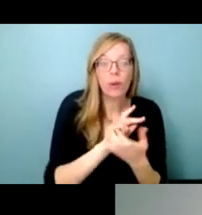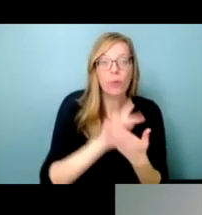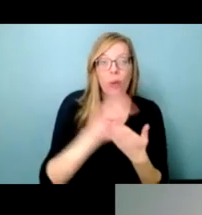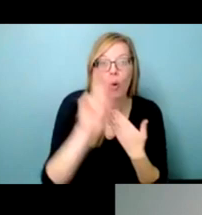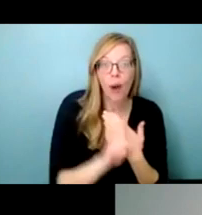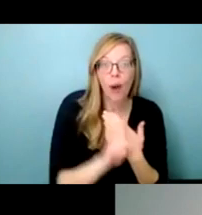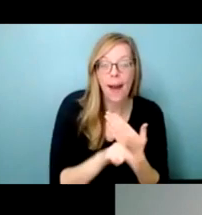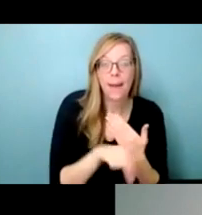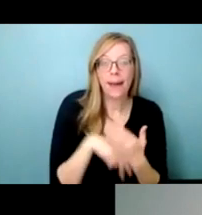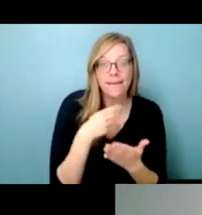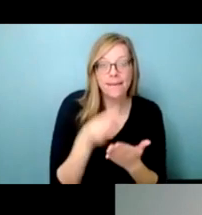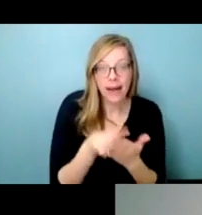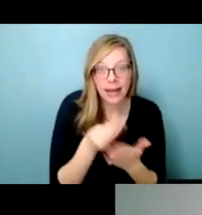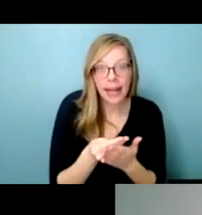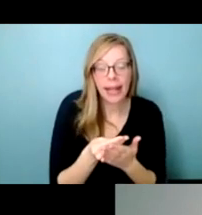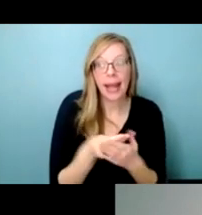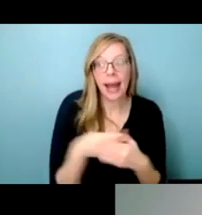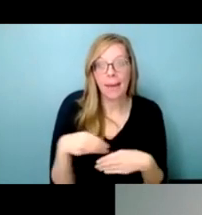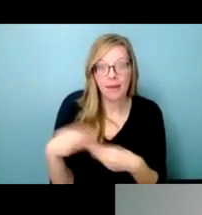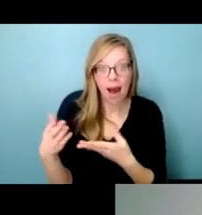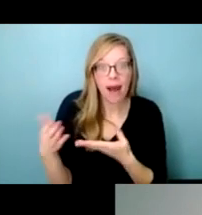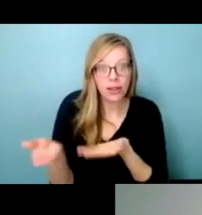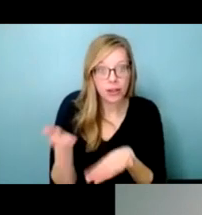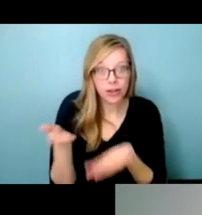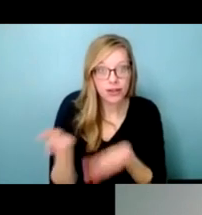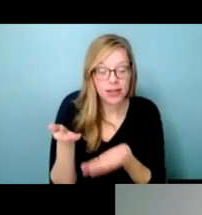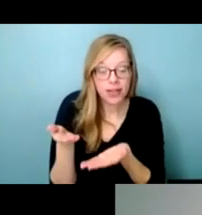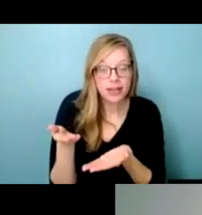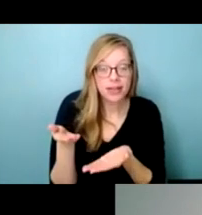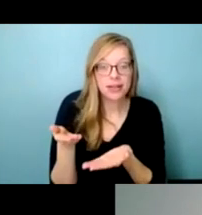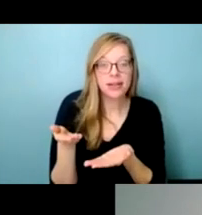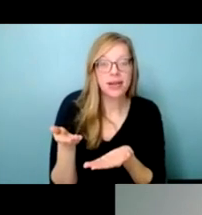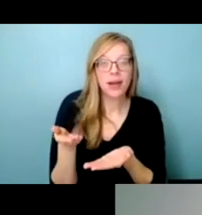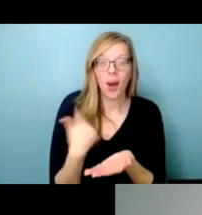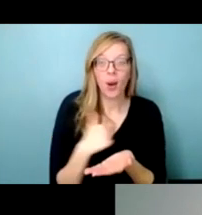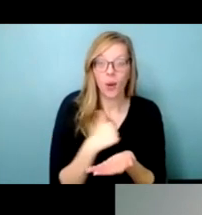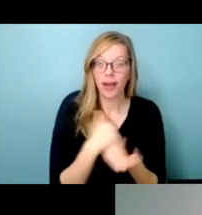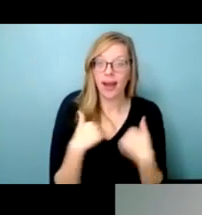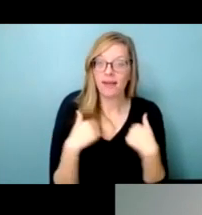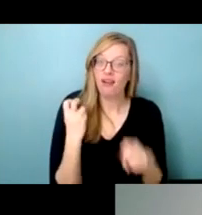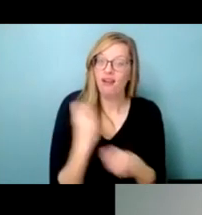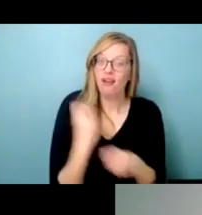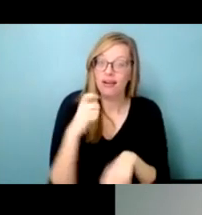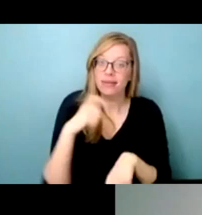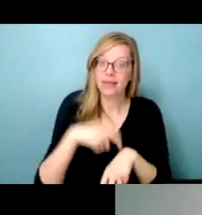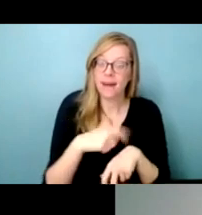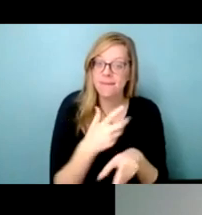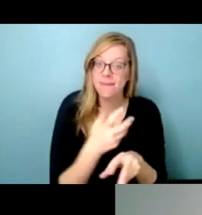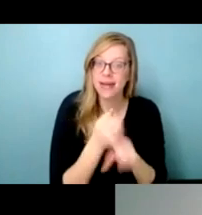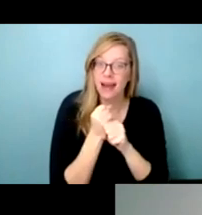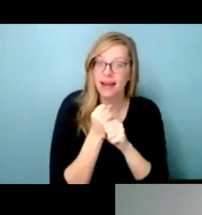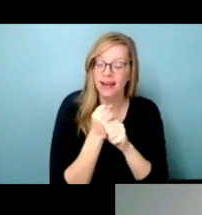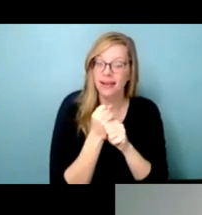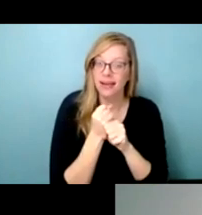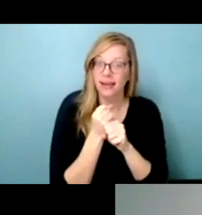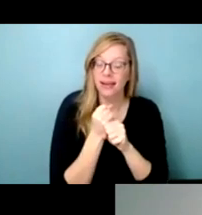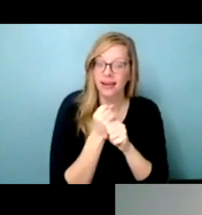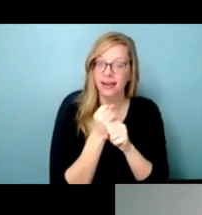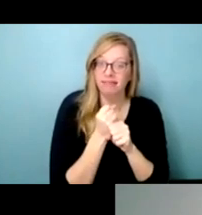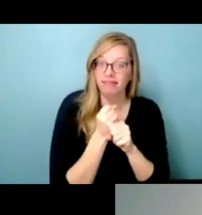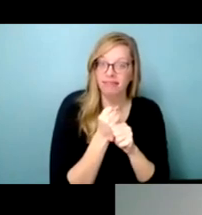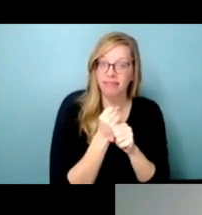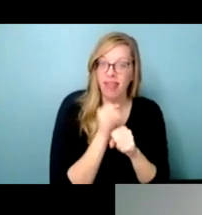funding and delivery, is we have difficulties securing it just based on our model of how we